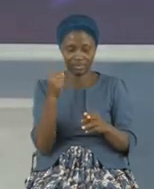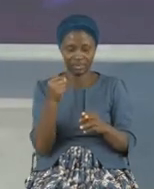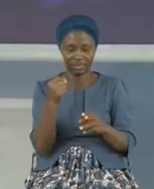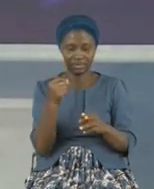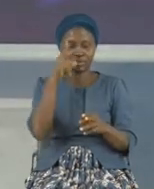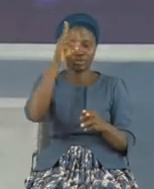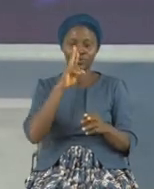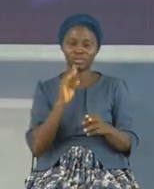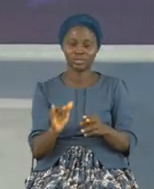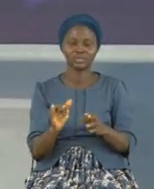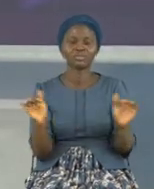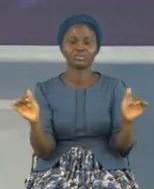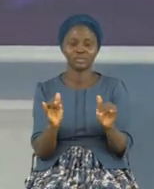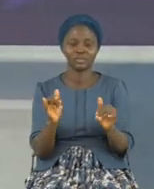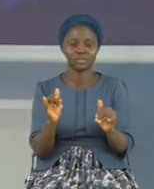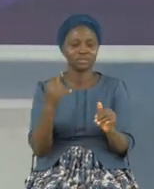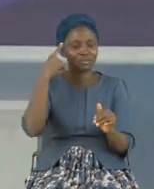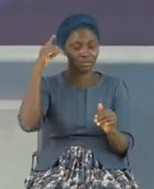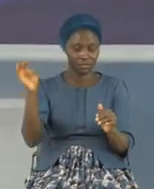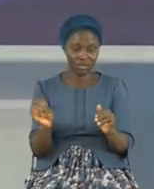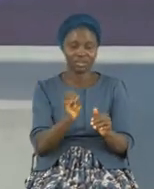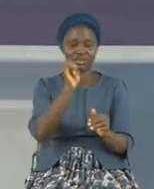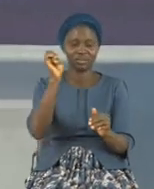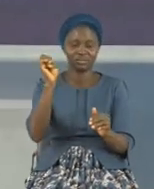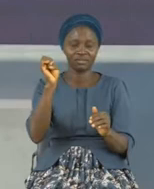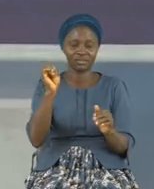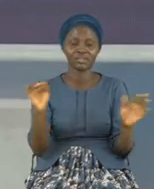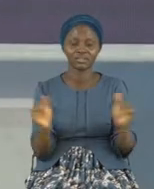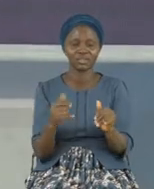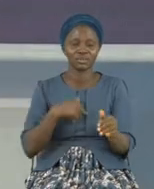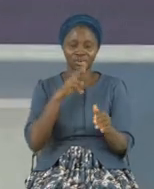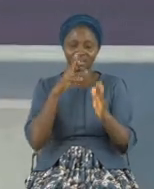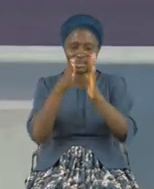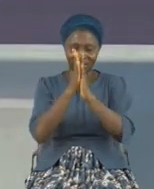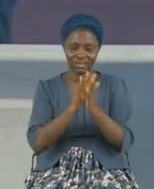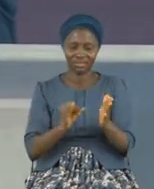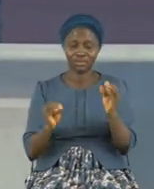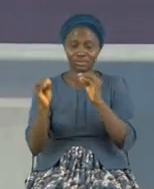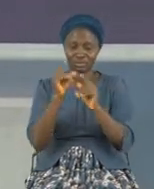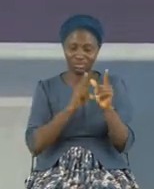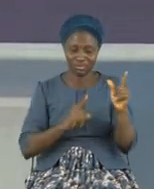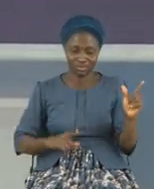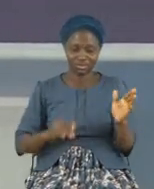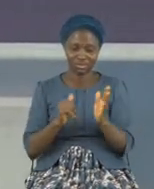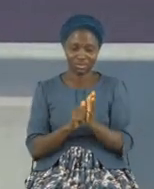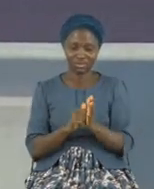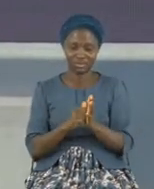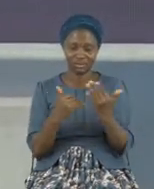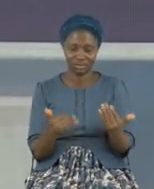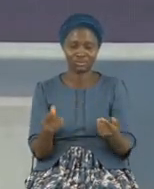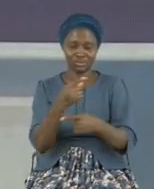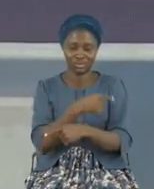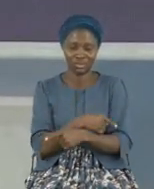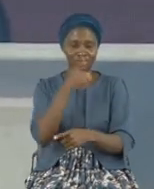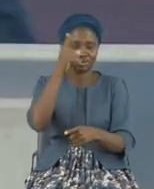same, forever the same. We're asking, oh Lord, that today you impart